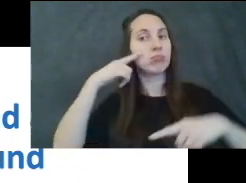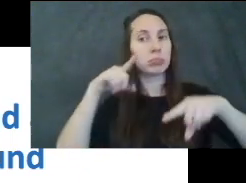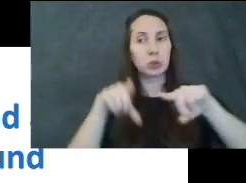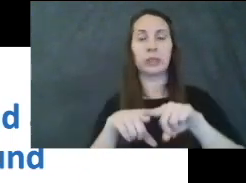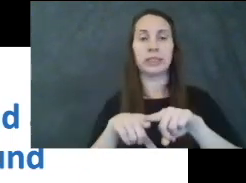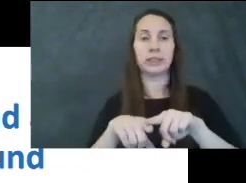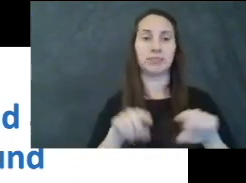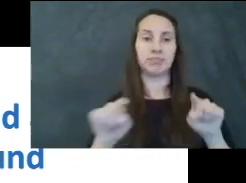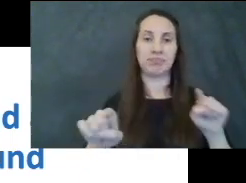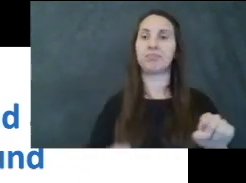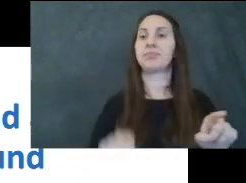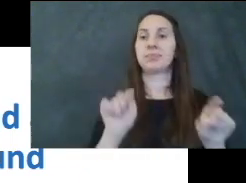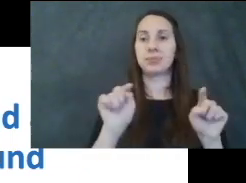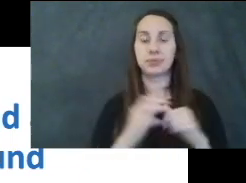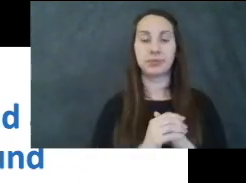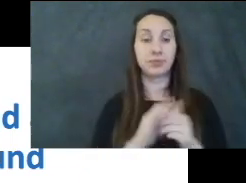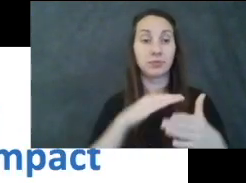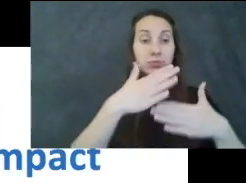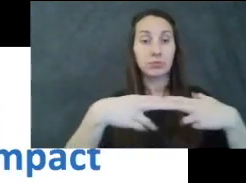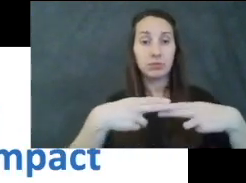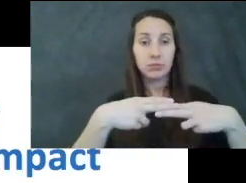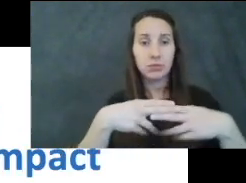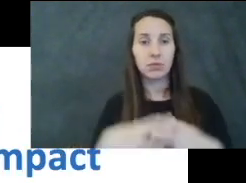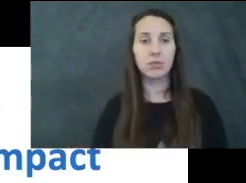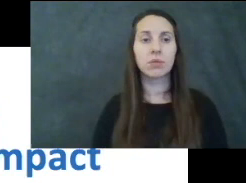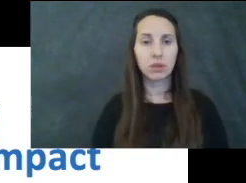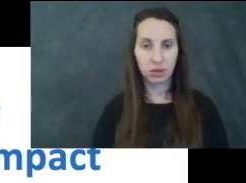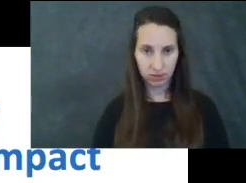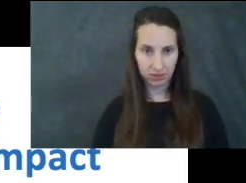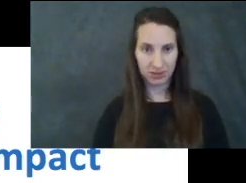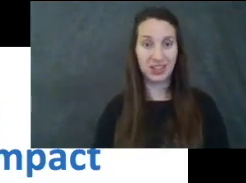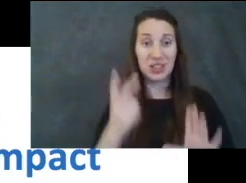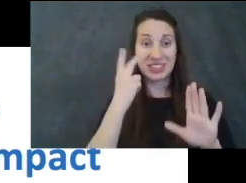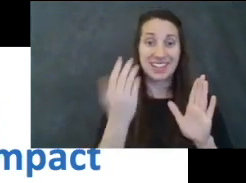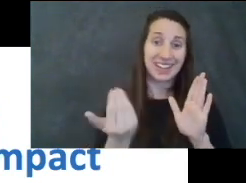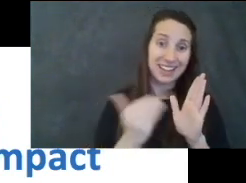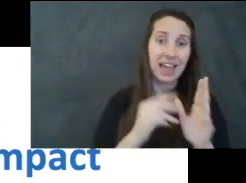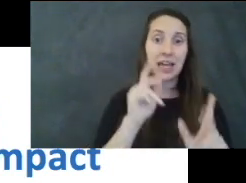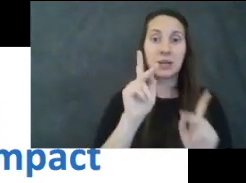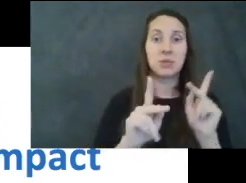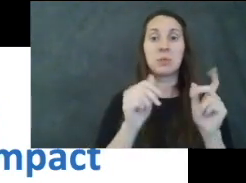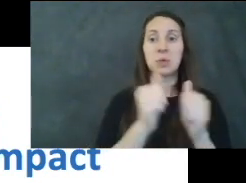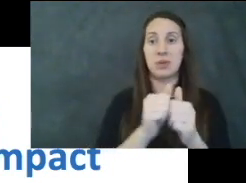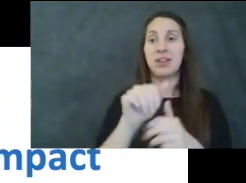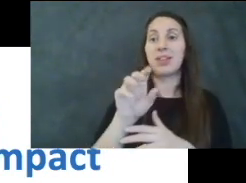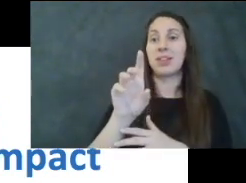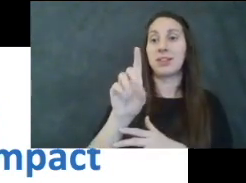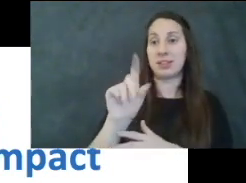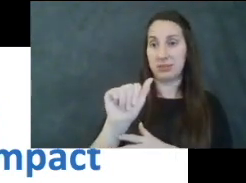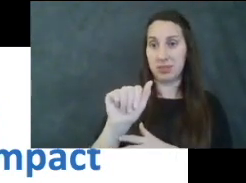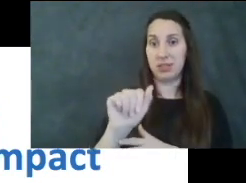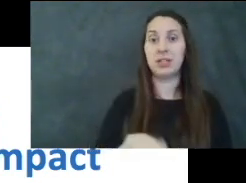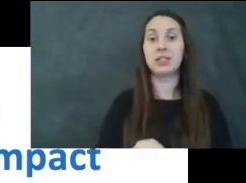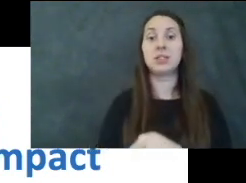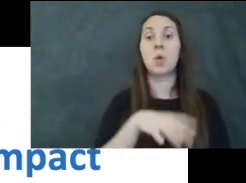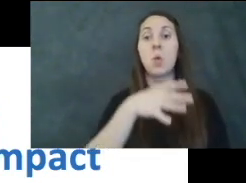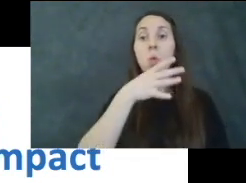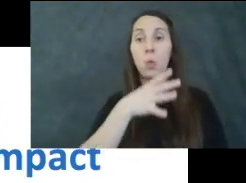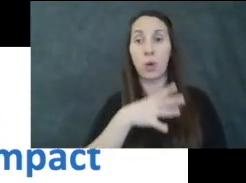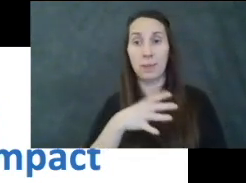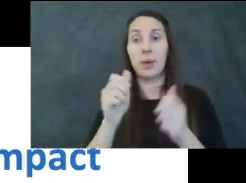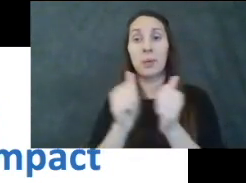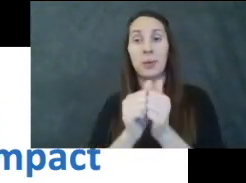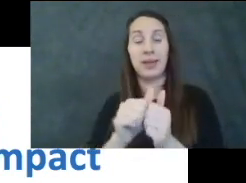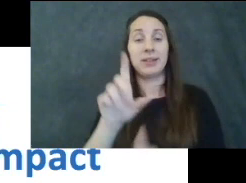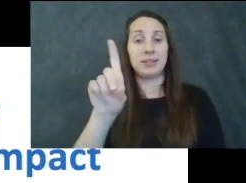that. On the next slide, we see again, people with disabilities, women with disabilities, people